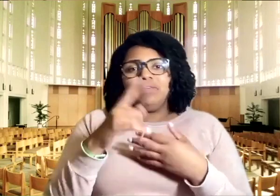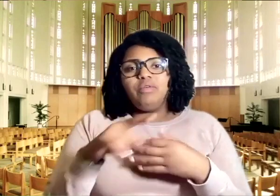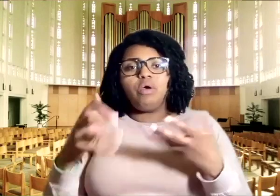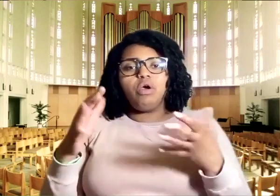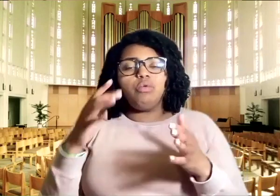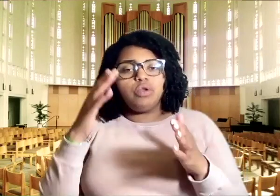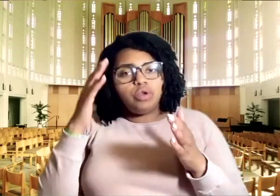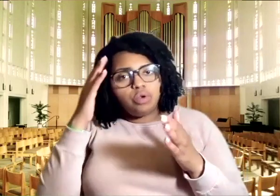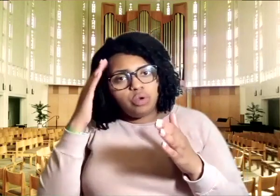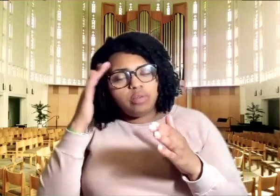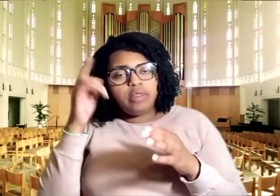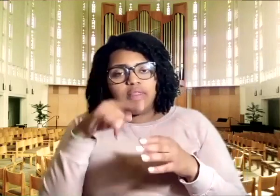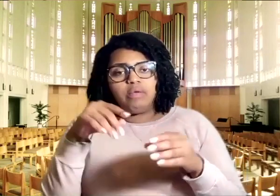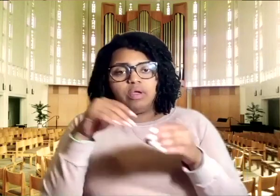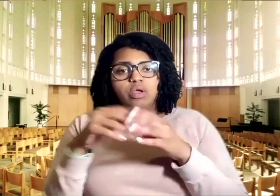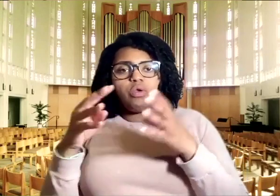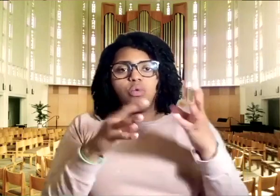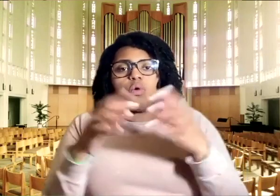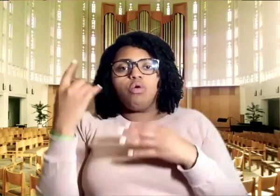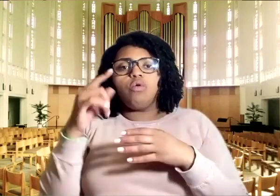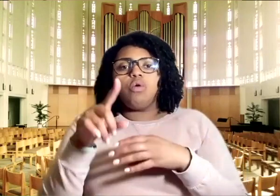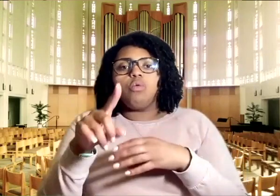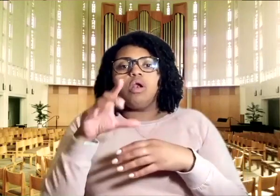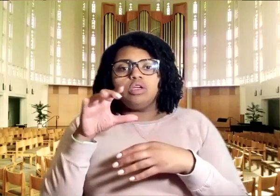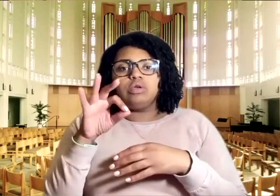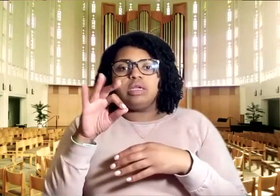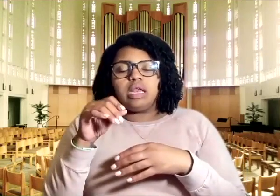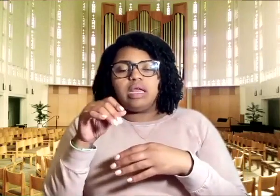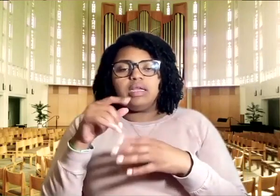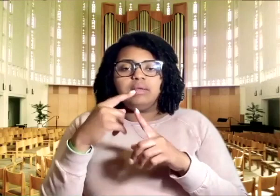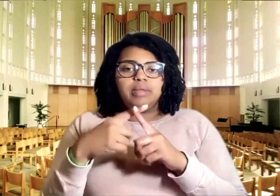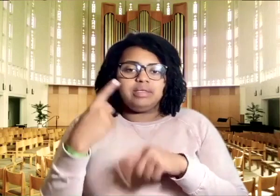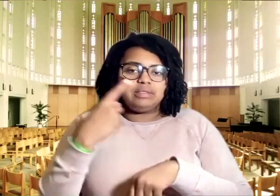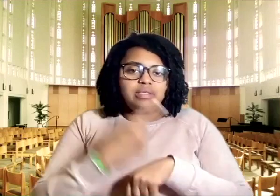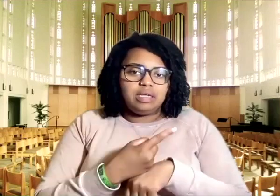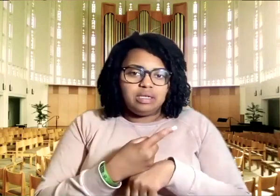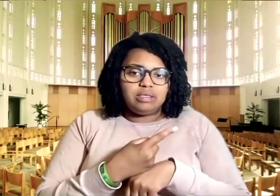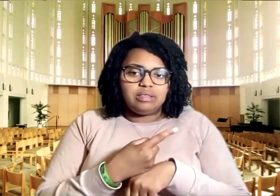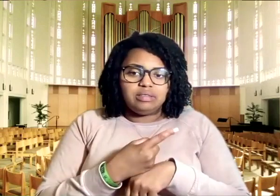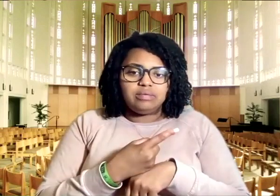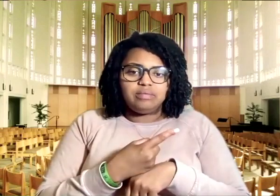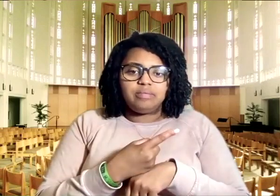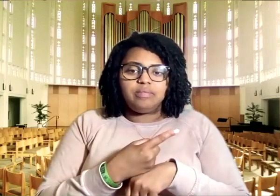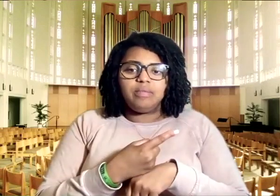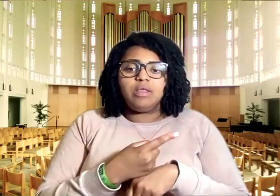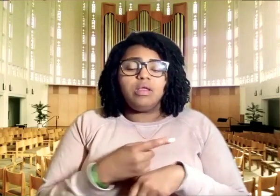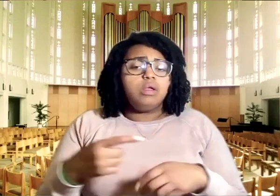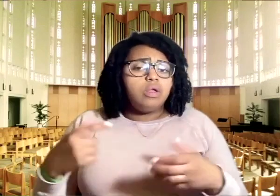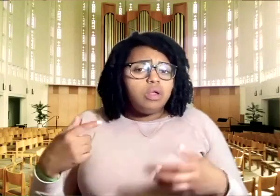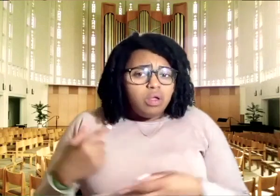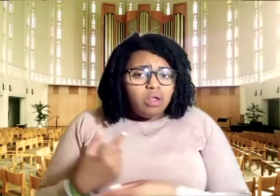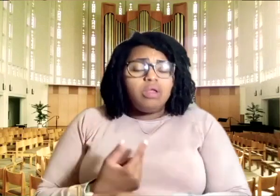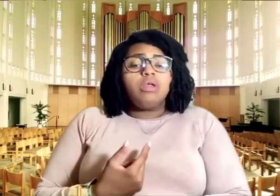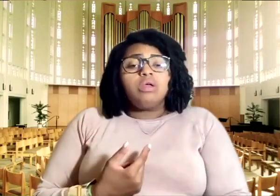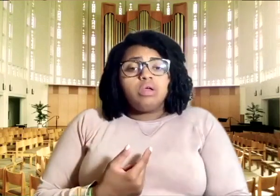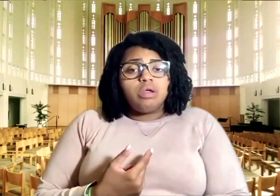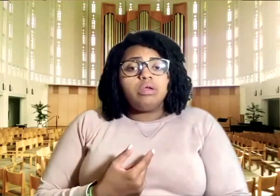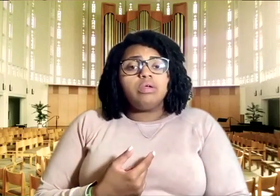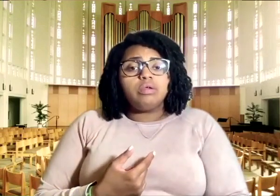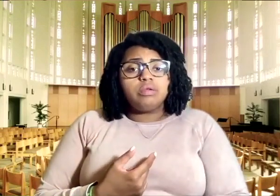in war for 190 plus days? Have we even considered about the